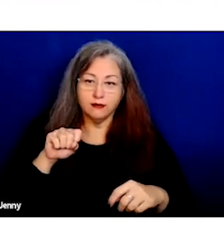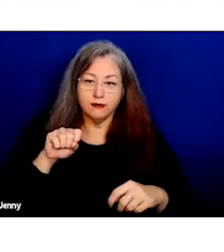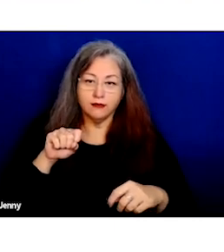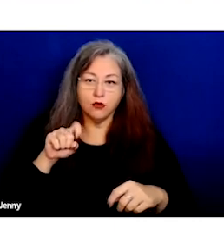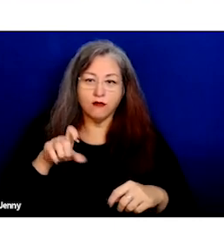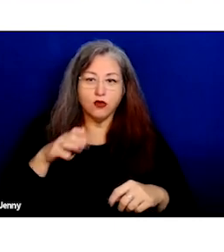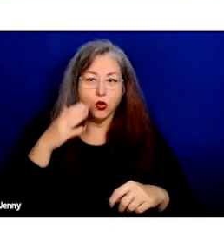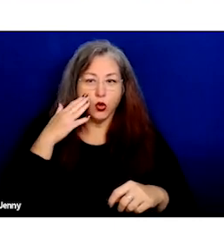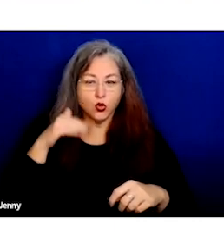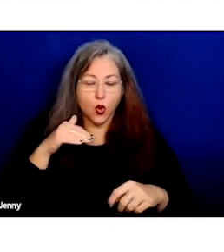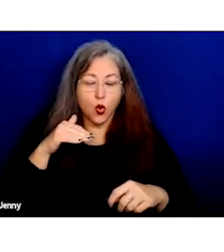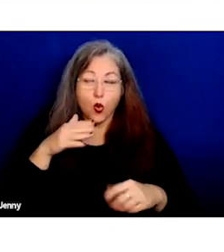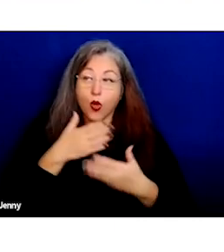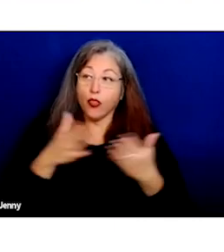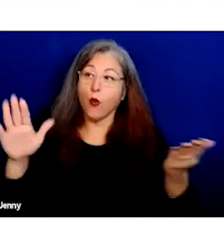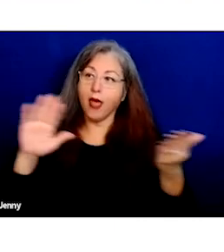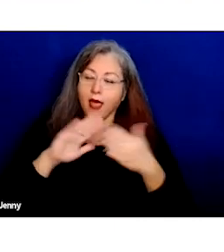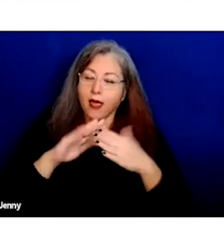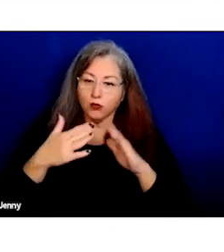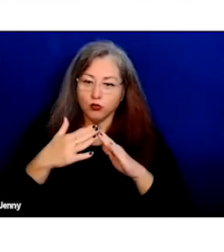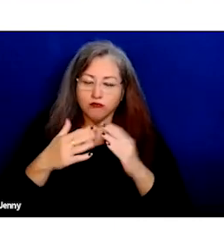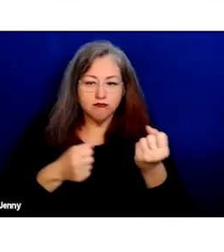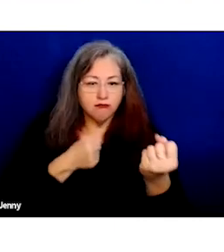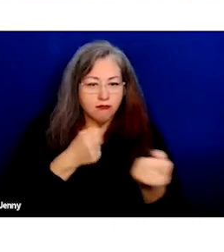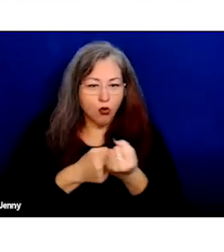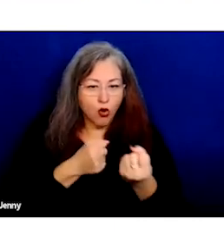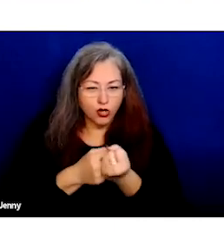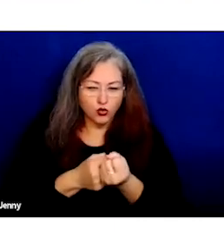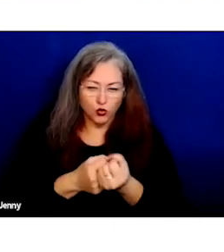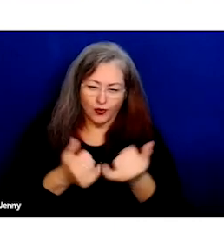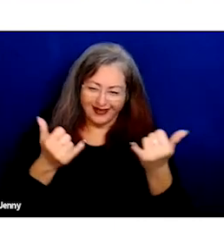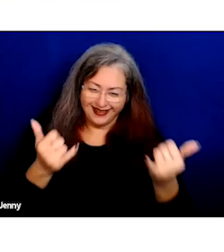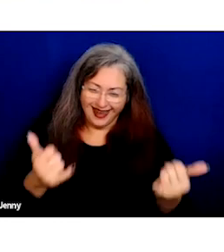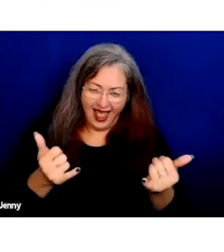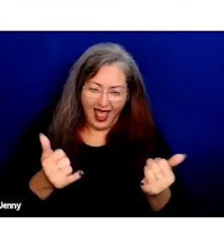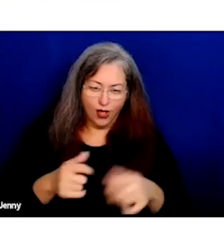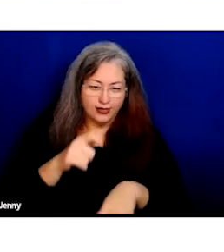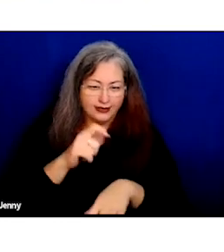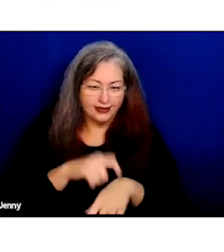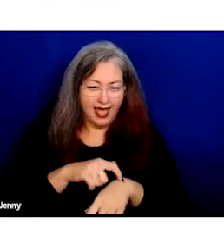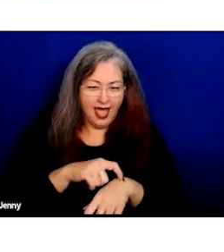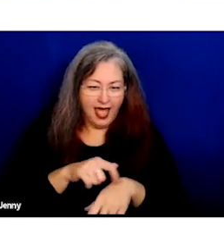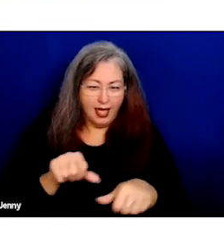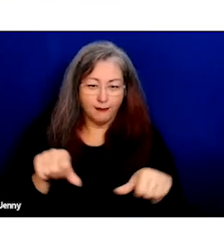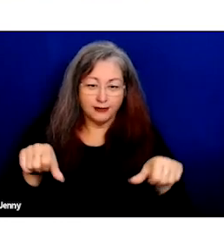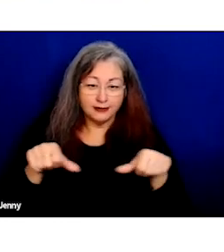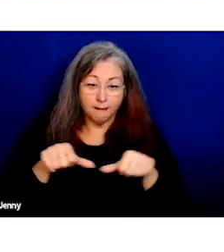know that your community is with you in this moment in time and space.